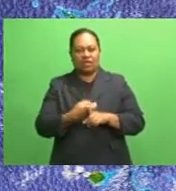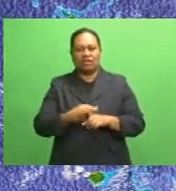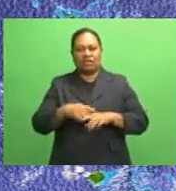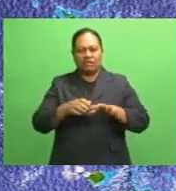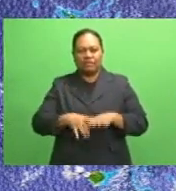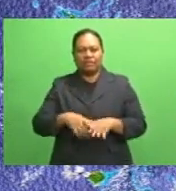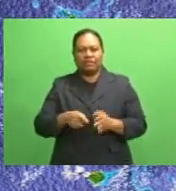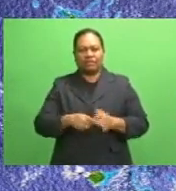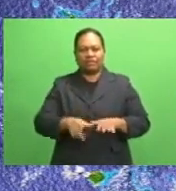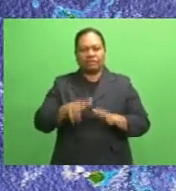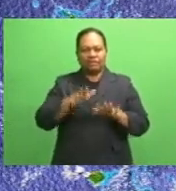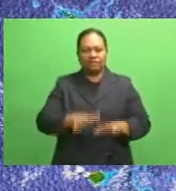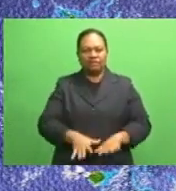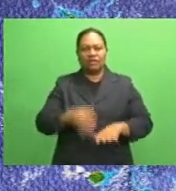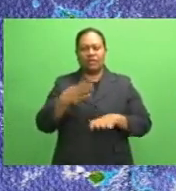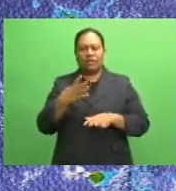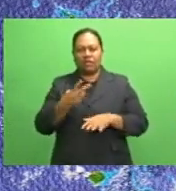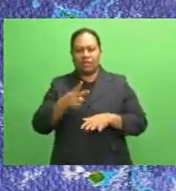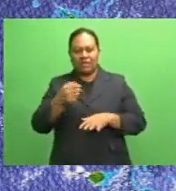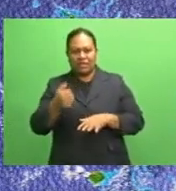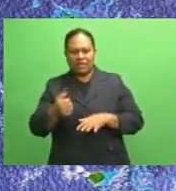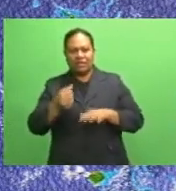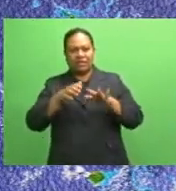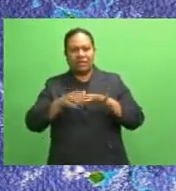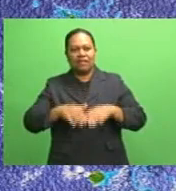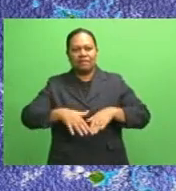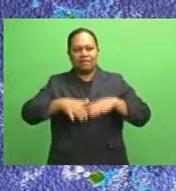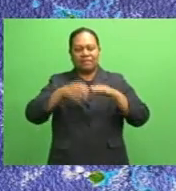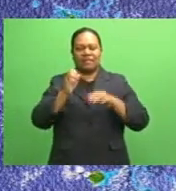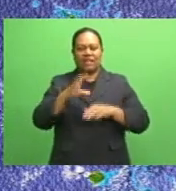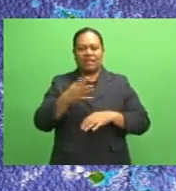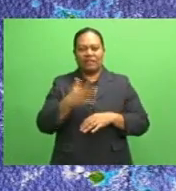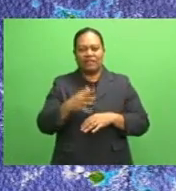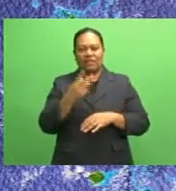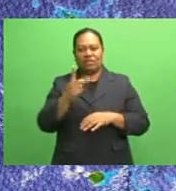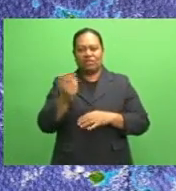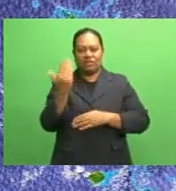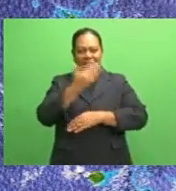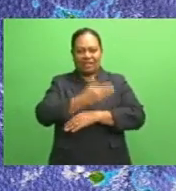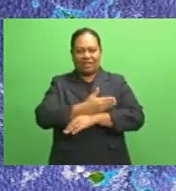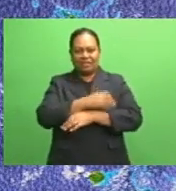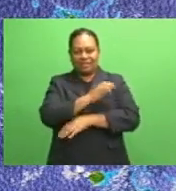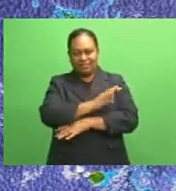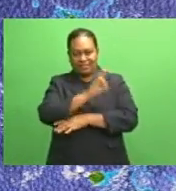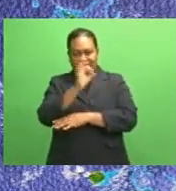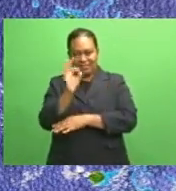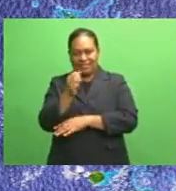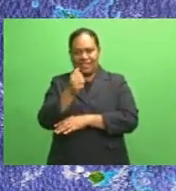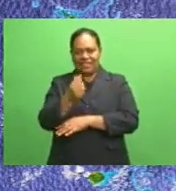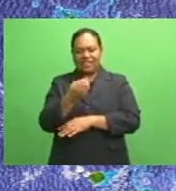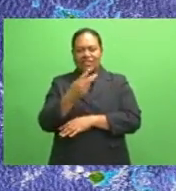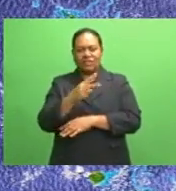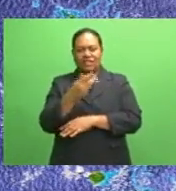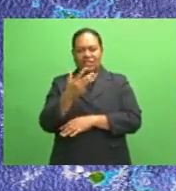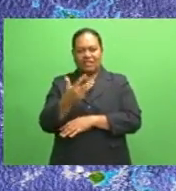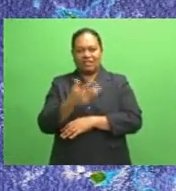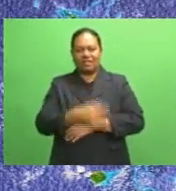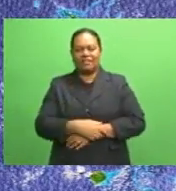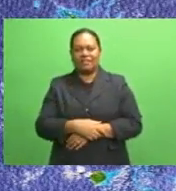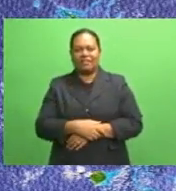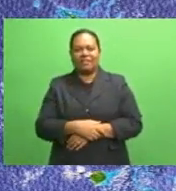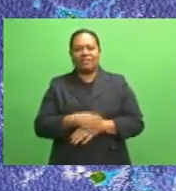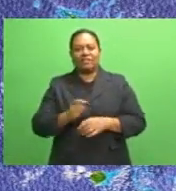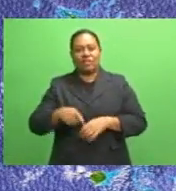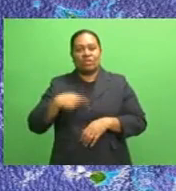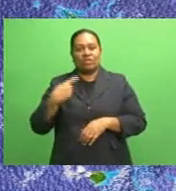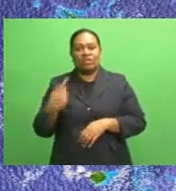at 4:26 p.m. with high tide expected at 10:52 tonight. Sunrise is at 6:22. Now for